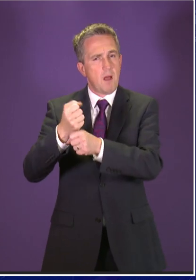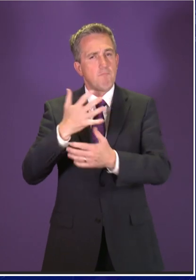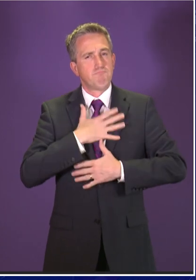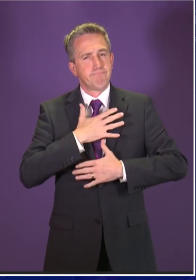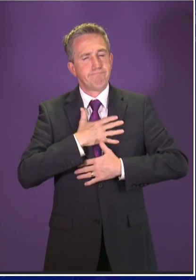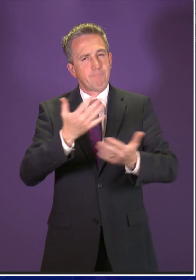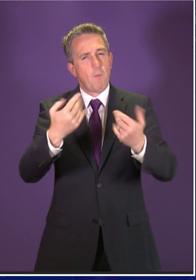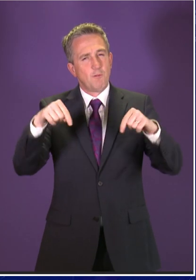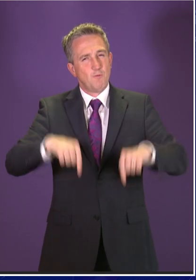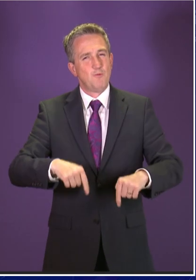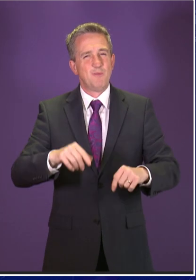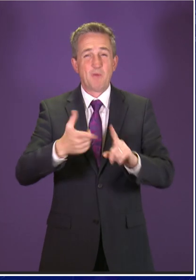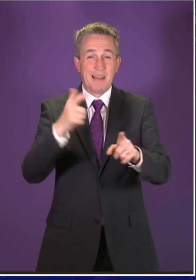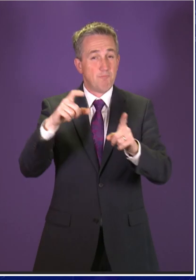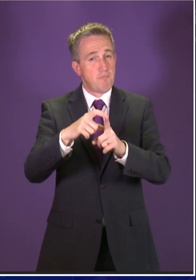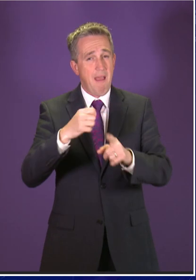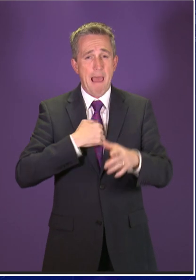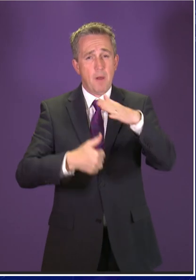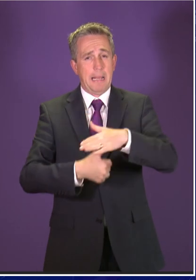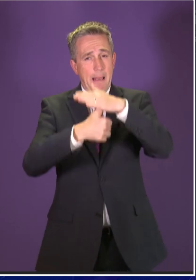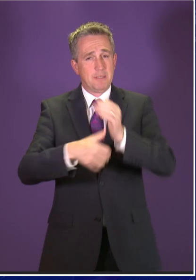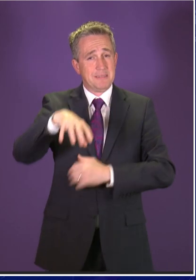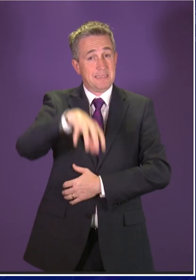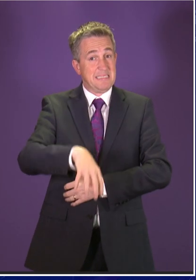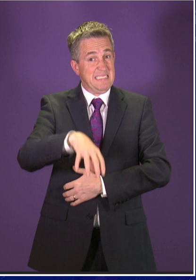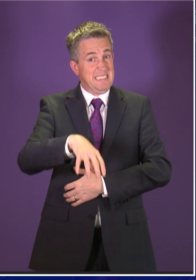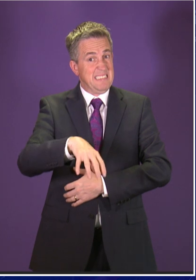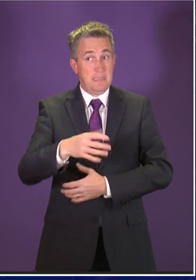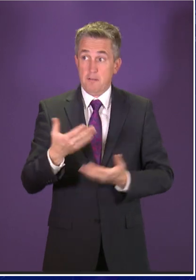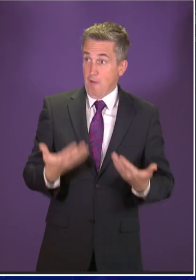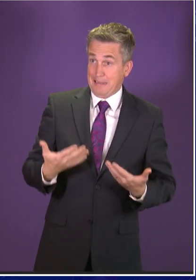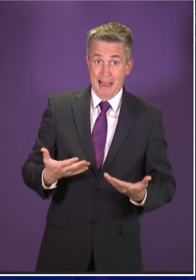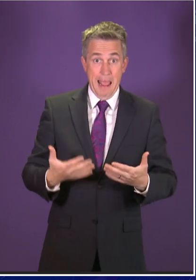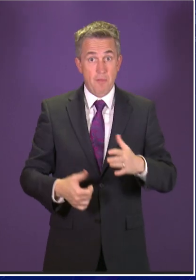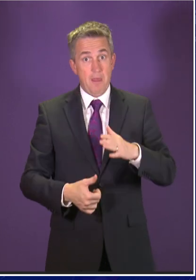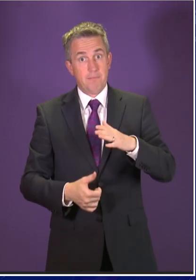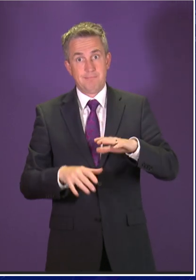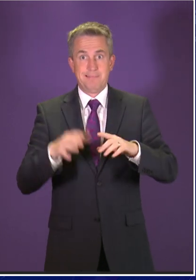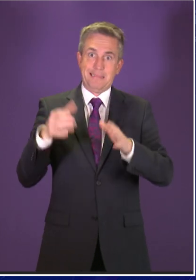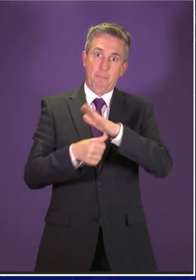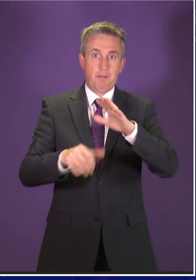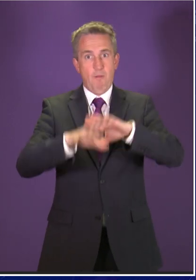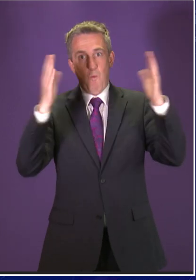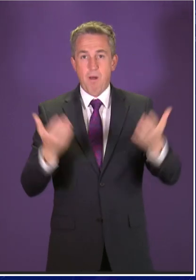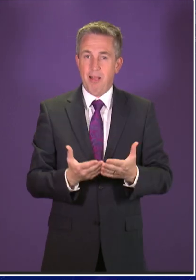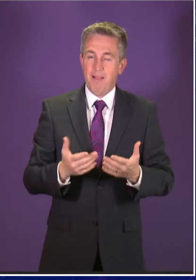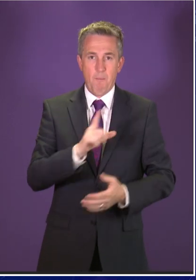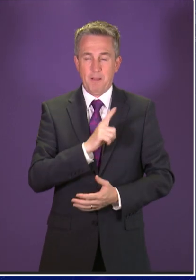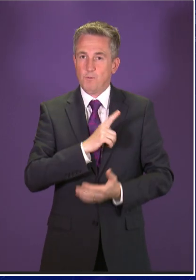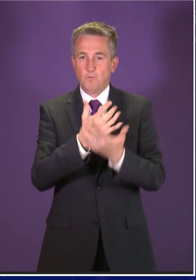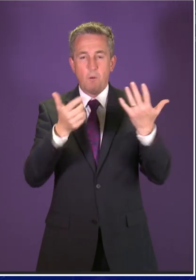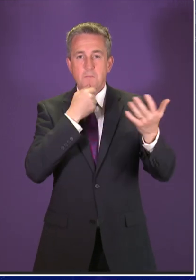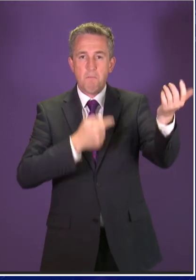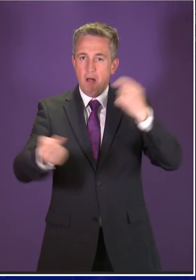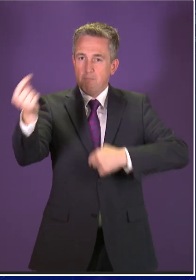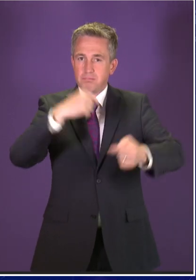Scotland, to our capital city, right now the cultural capital of the world, Edinburgh, and of course in particular to